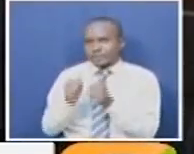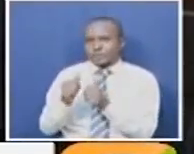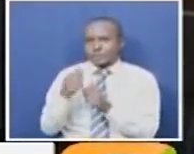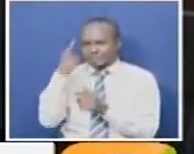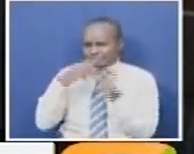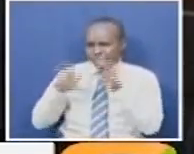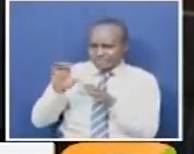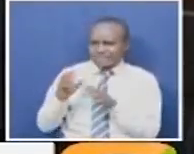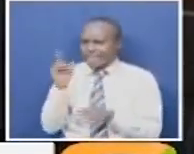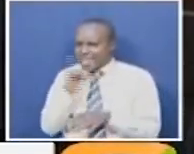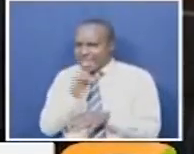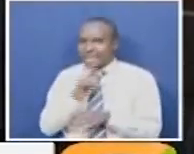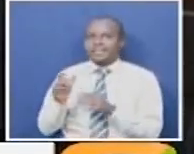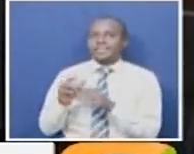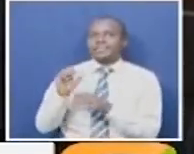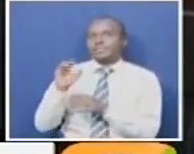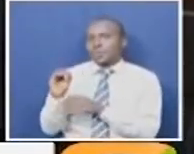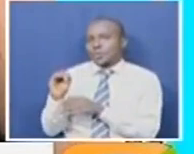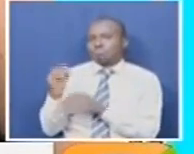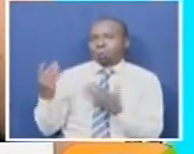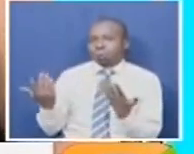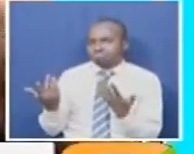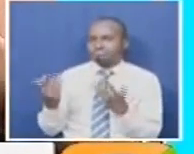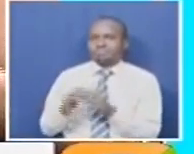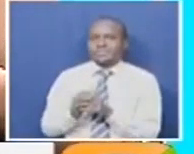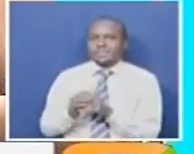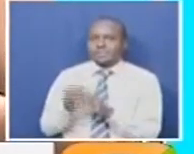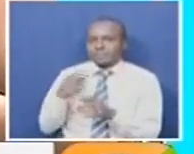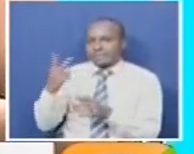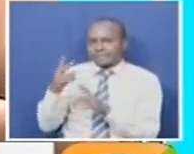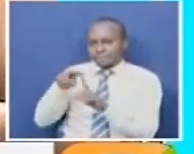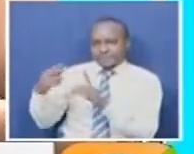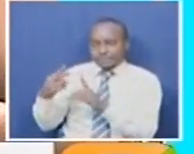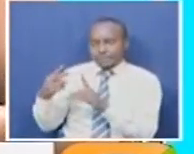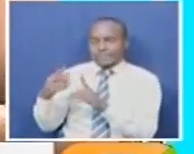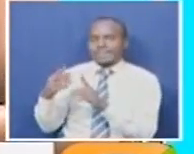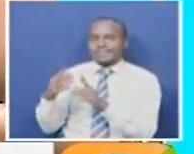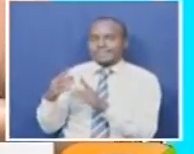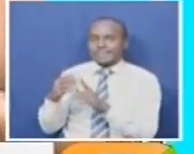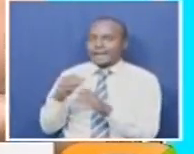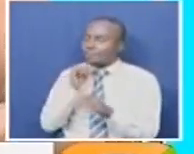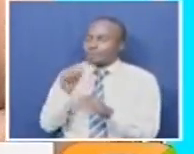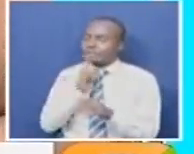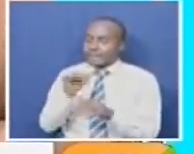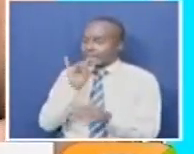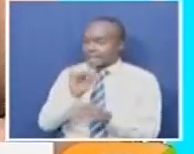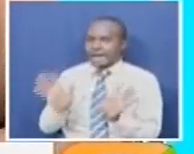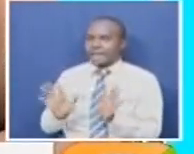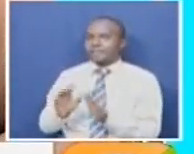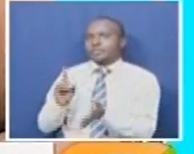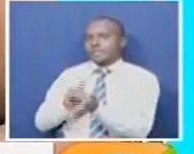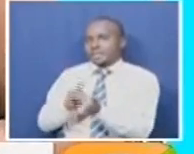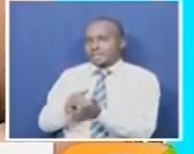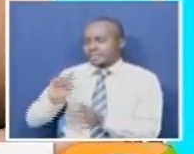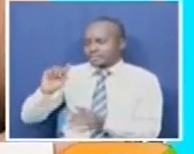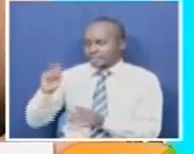mean and harsh. So she's, you know, well, perceived to be mean and harsh. Yes, I'm not saying they're mean and harsh. Dr. Kizzie Shako, Kenya's